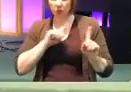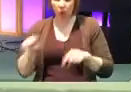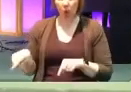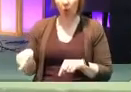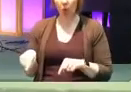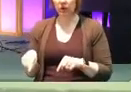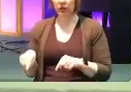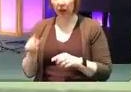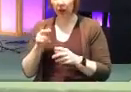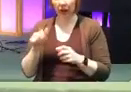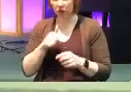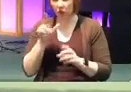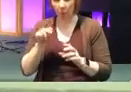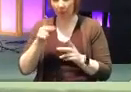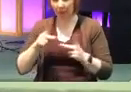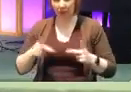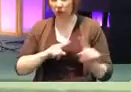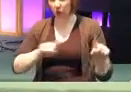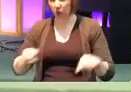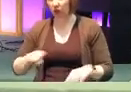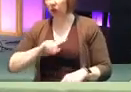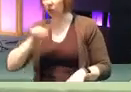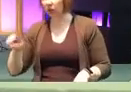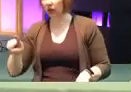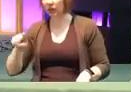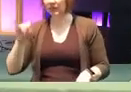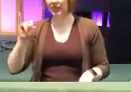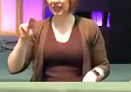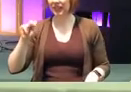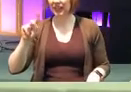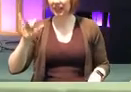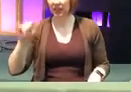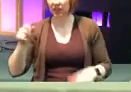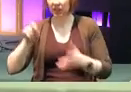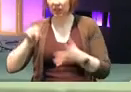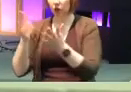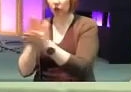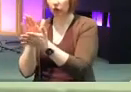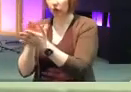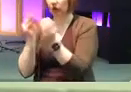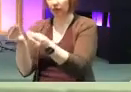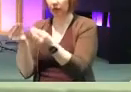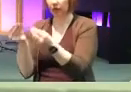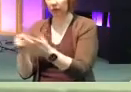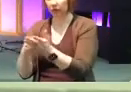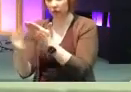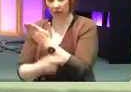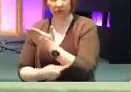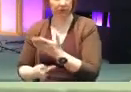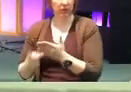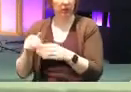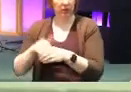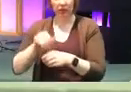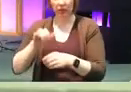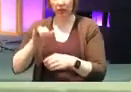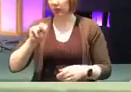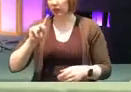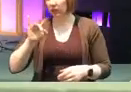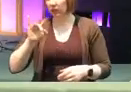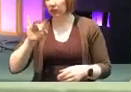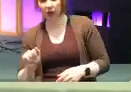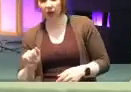places that nobody else is going. And Mark Buntain went to India and started schools and feeding programs in India. Mark